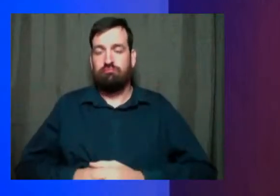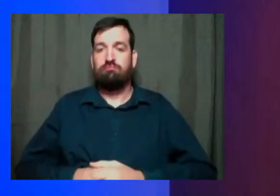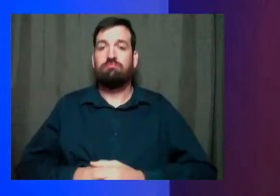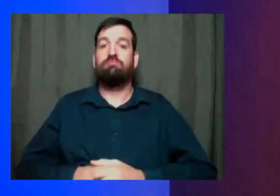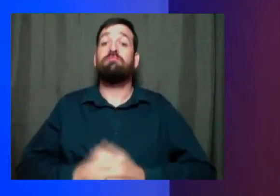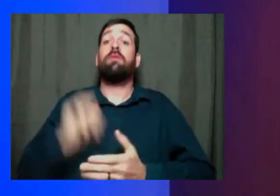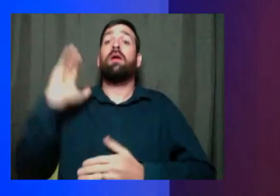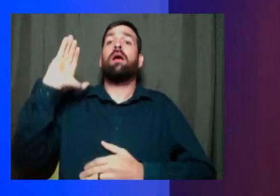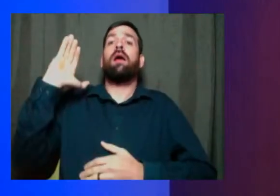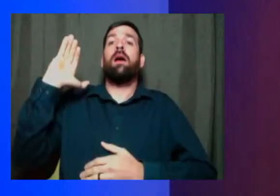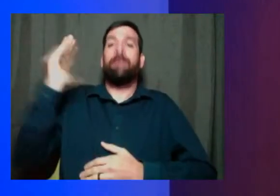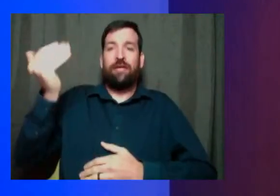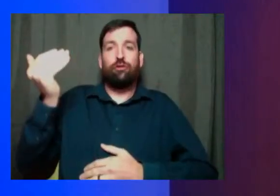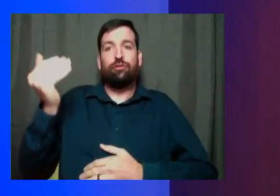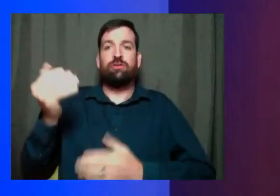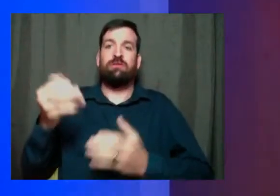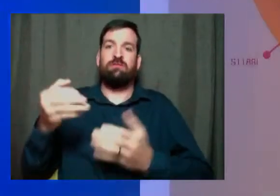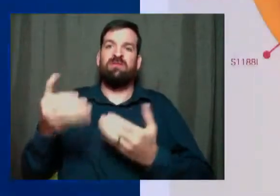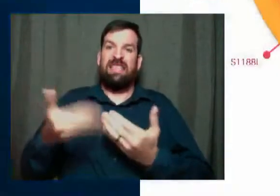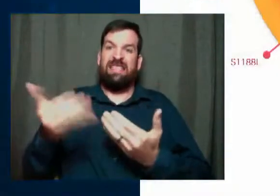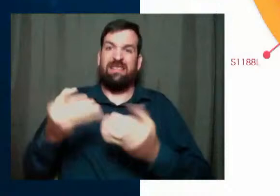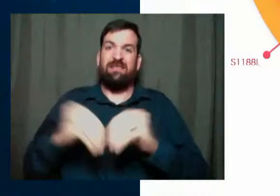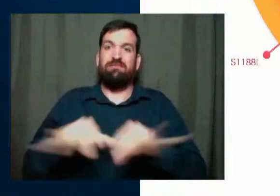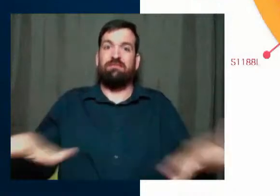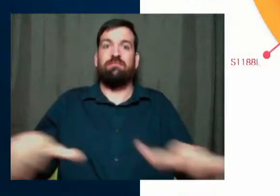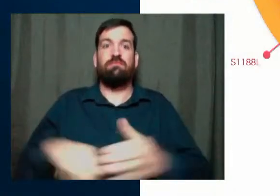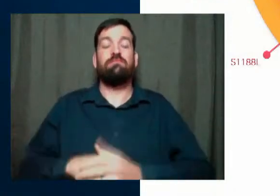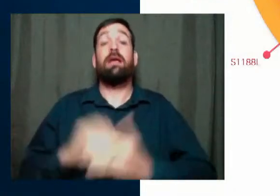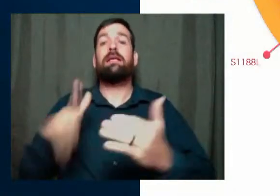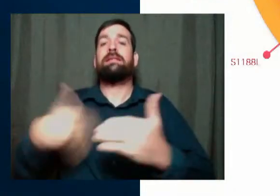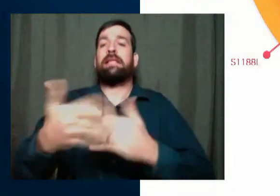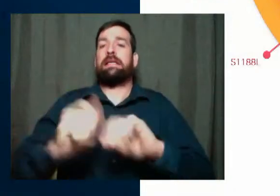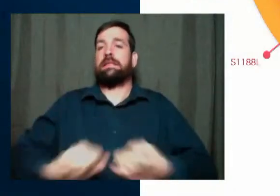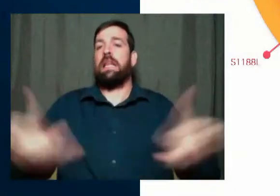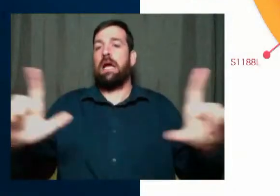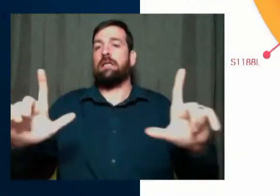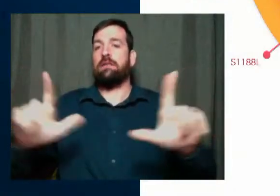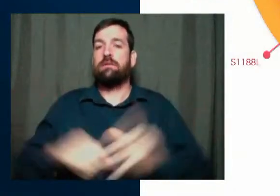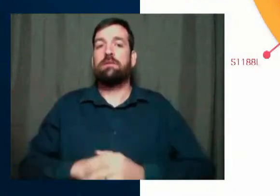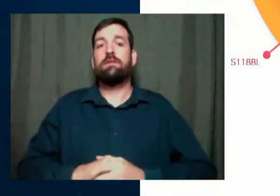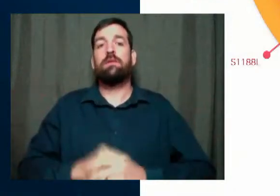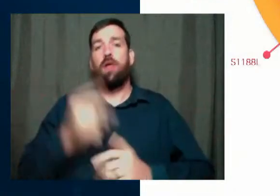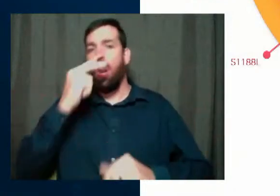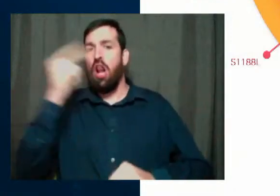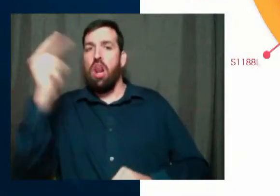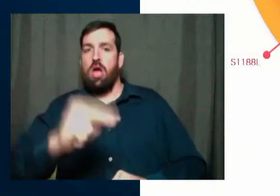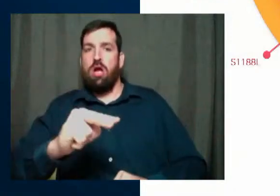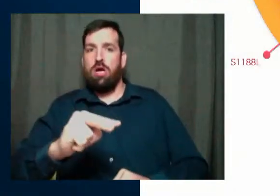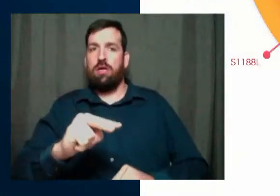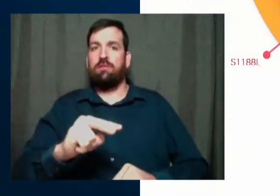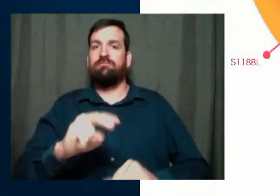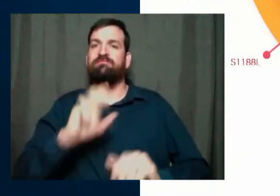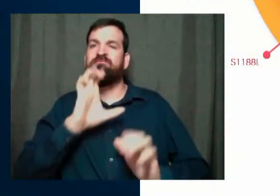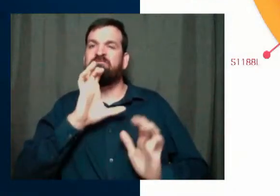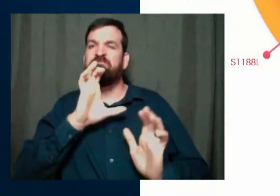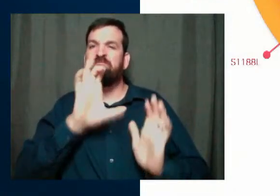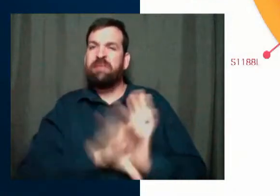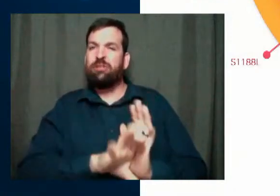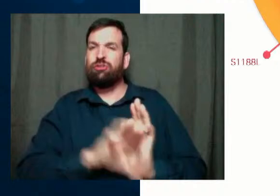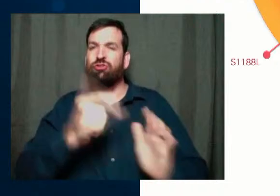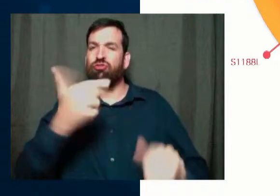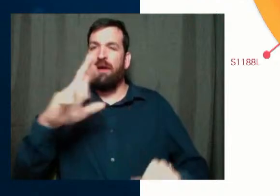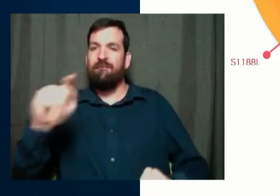highly transmissible. Let's go to the next slide for just a minute. If we look at this is a picture graph of